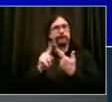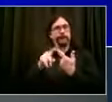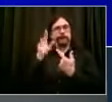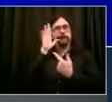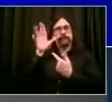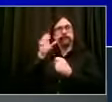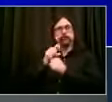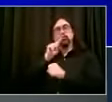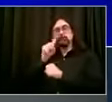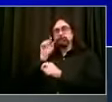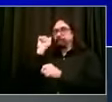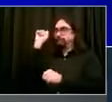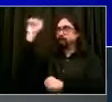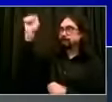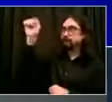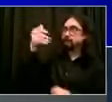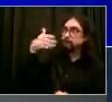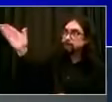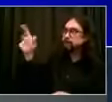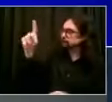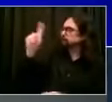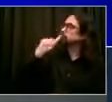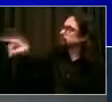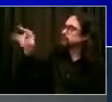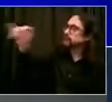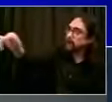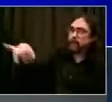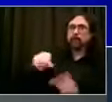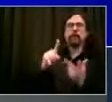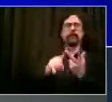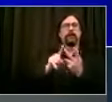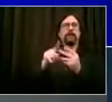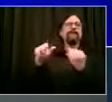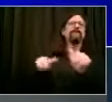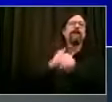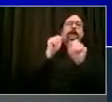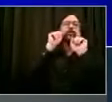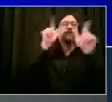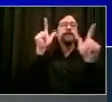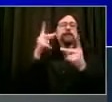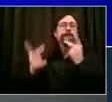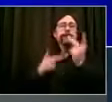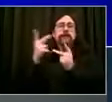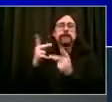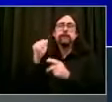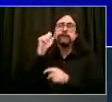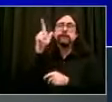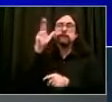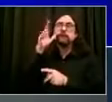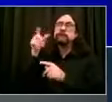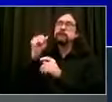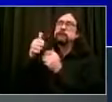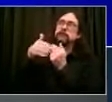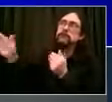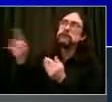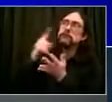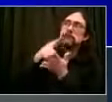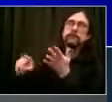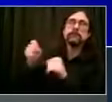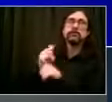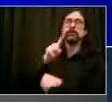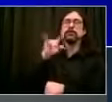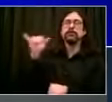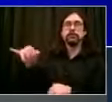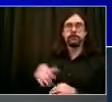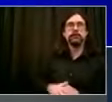will be penalized. We cannot take chances with anyone who travels, particularly folks traveling in from the UK. So to